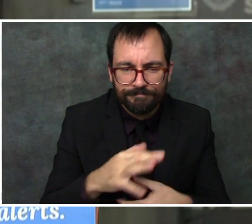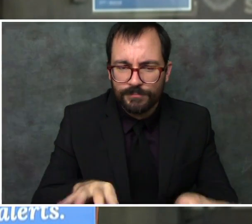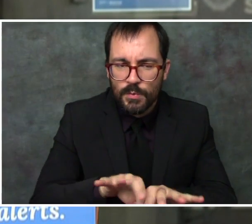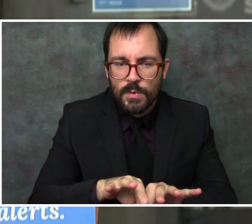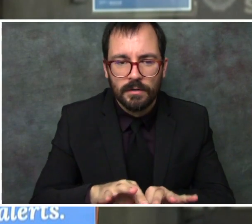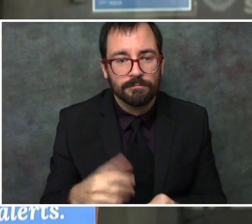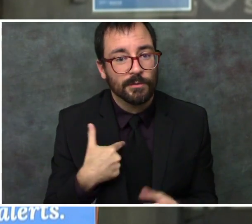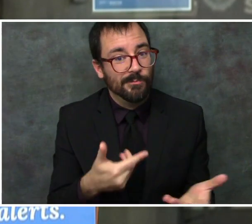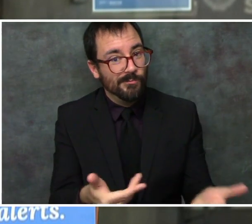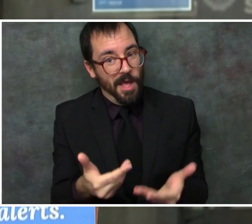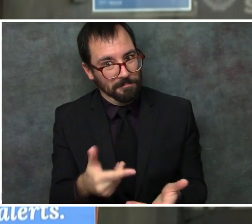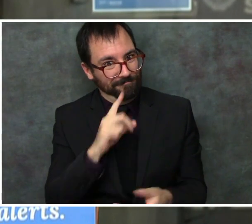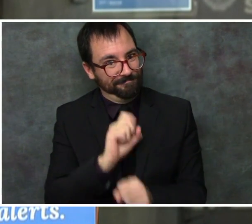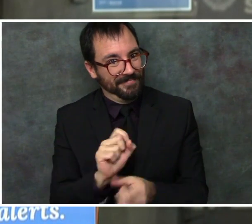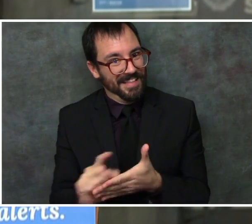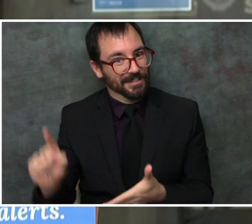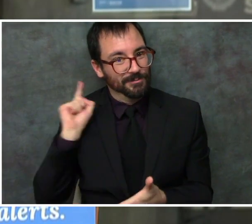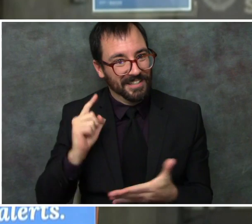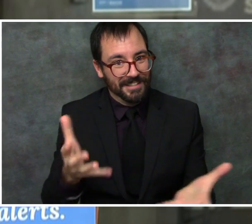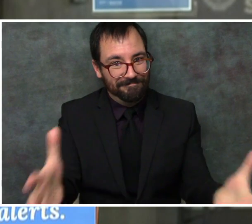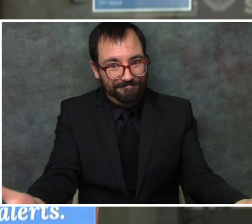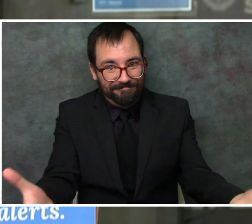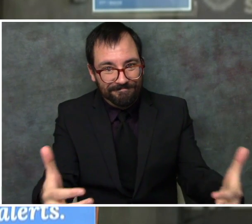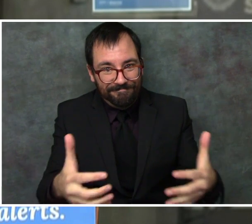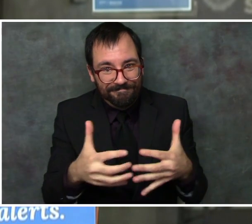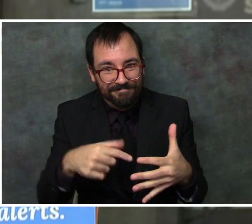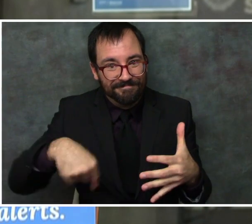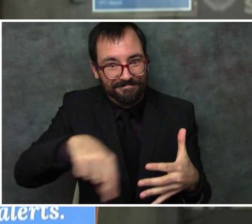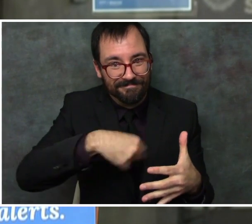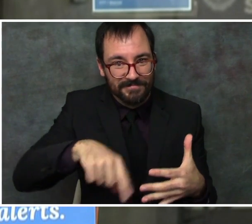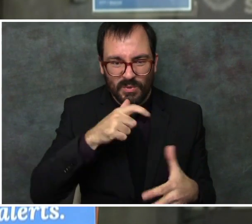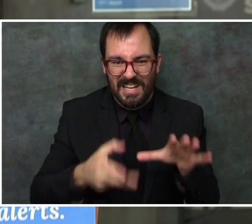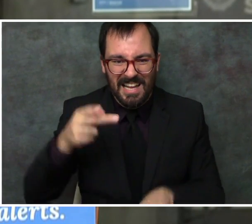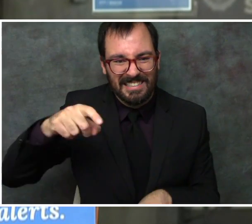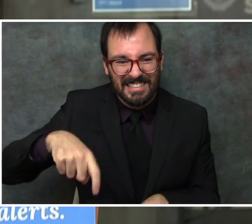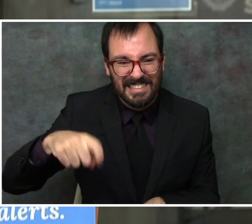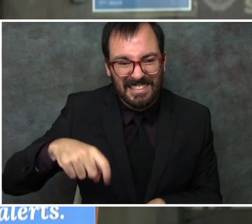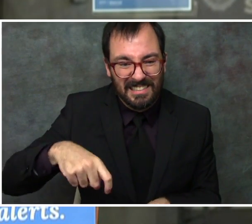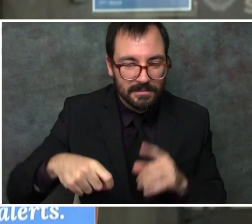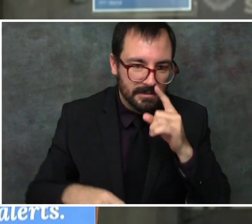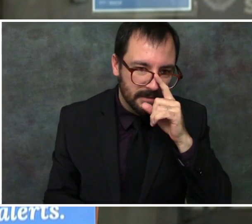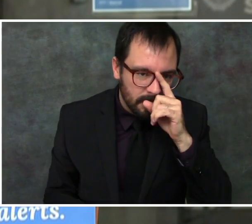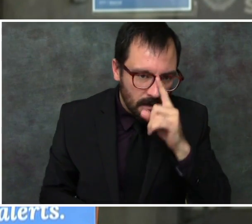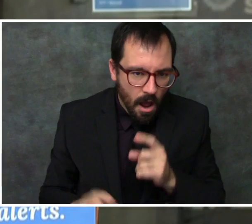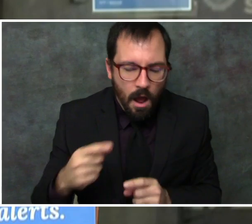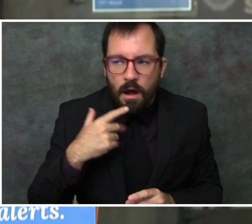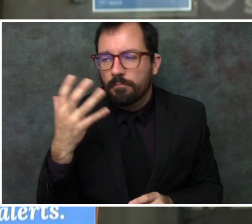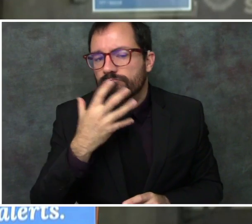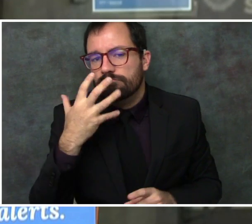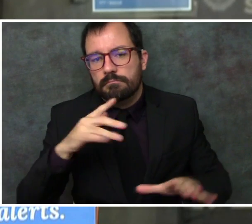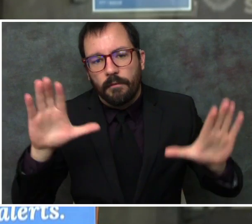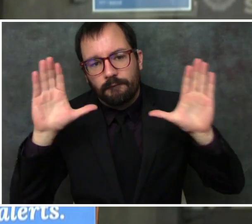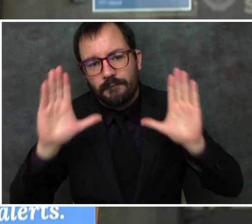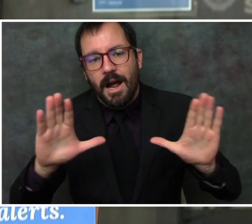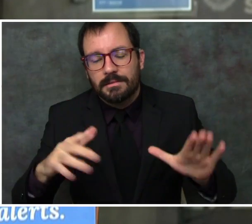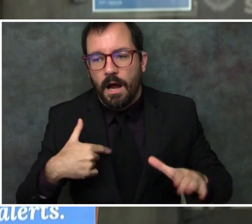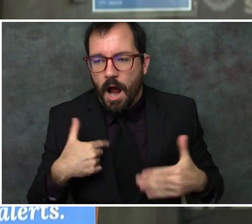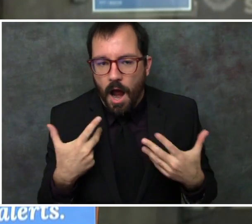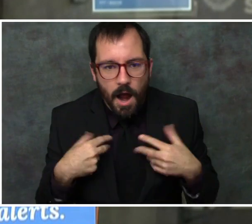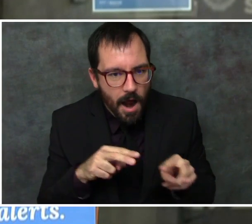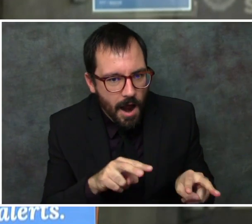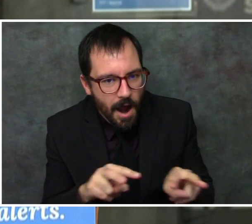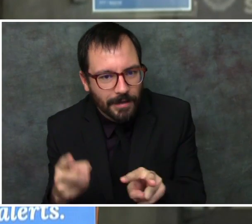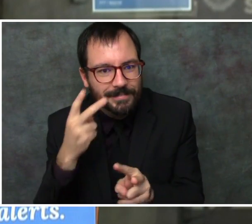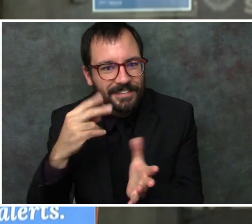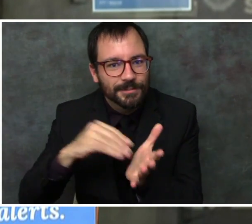with you, Mayor, and it was an absolutely fantastic day. It was great to see our students arrive for their first day of in-person learning at